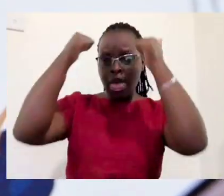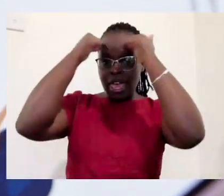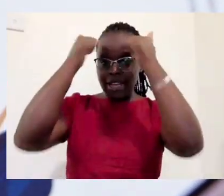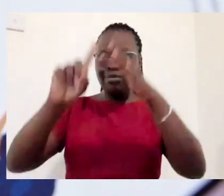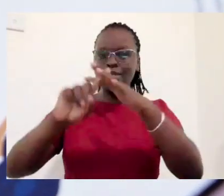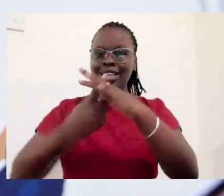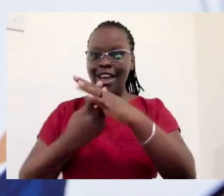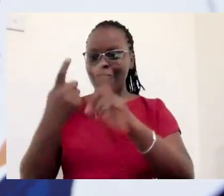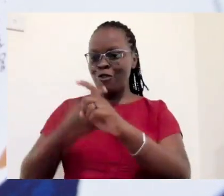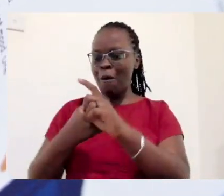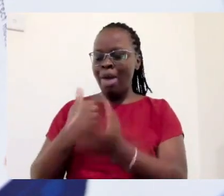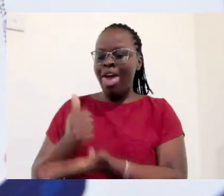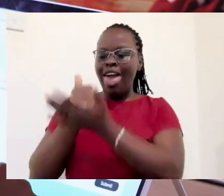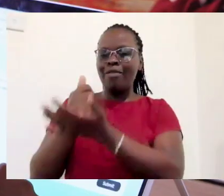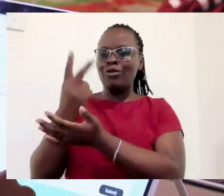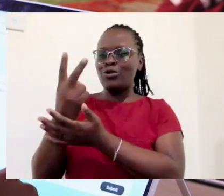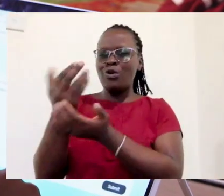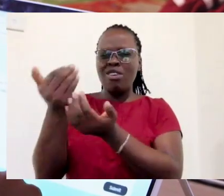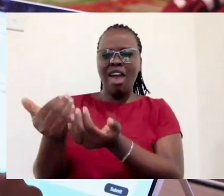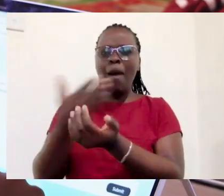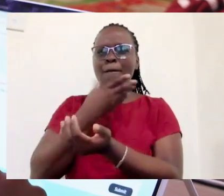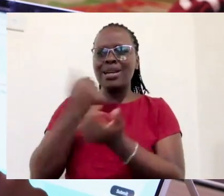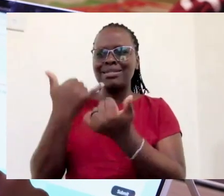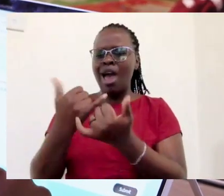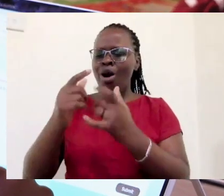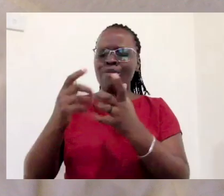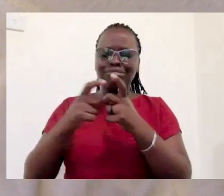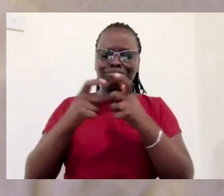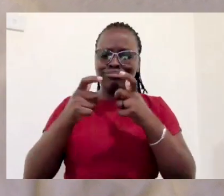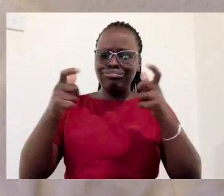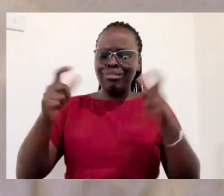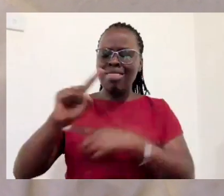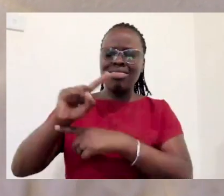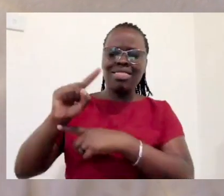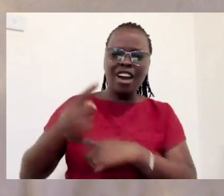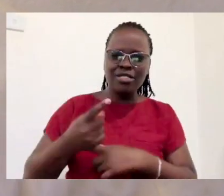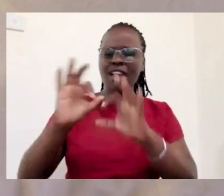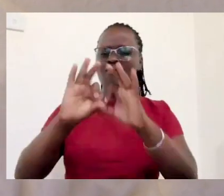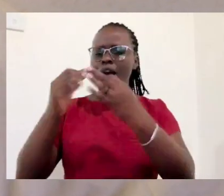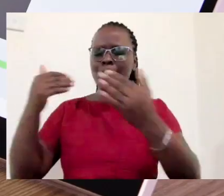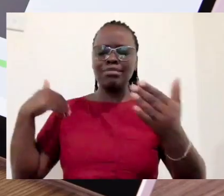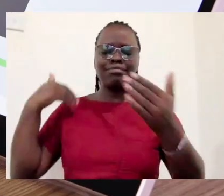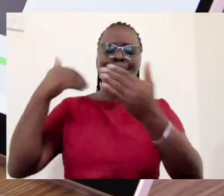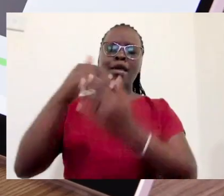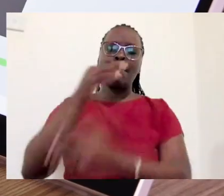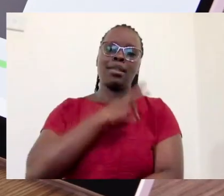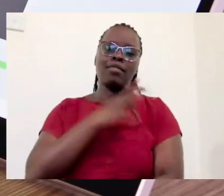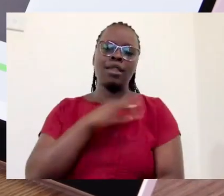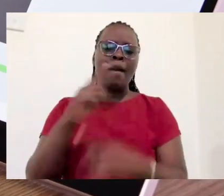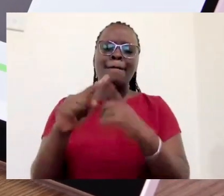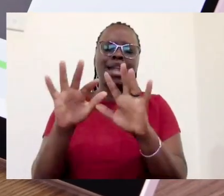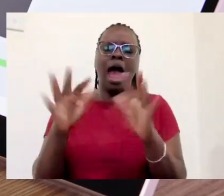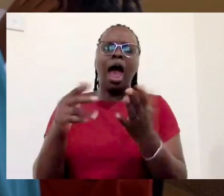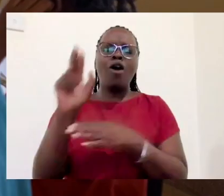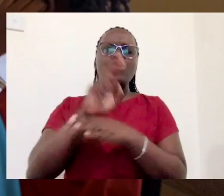It is very inspiring to hear the story of Elimu and how it all started with helping two young boys to go to kindergarten, and now thousands of children